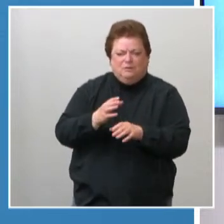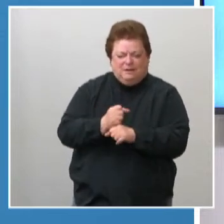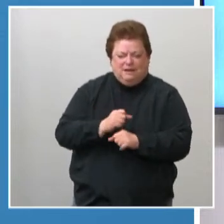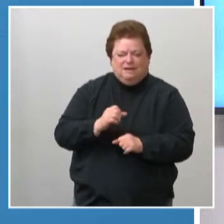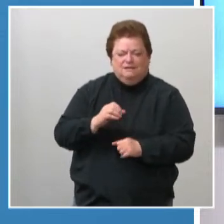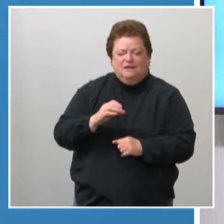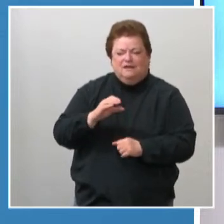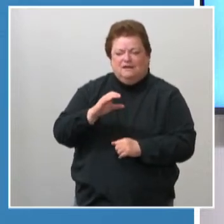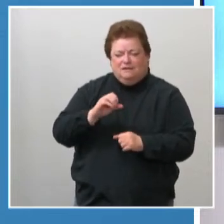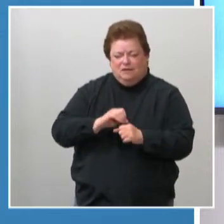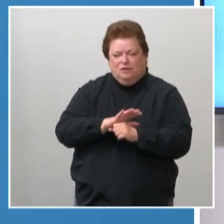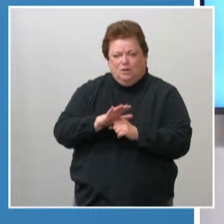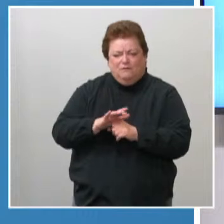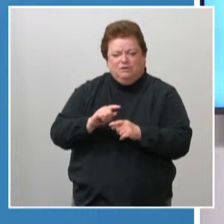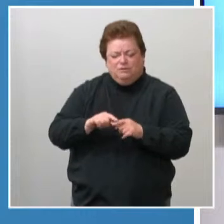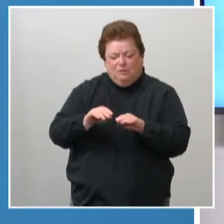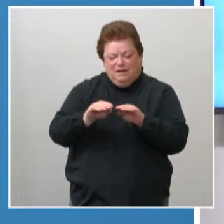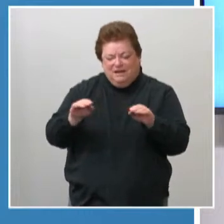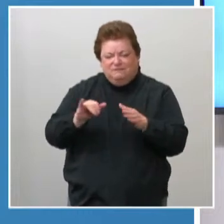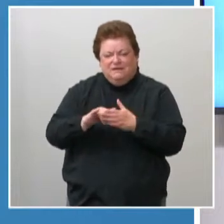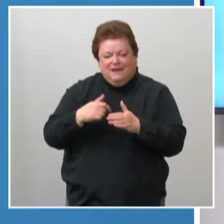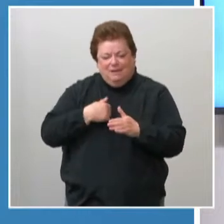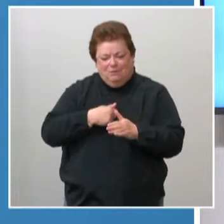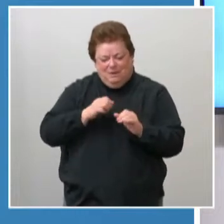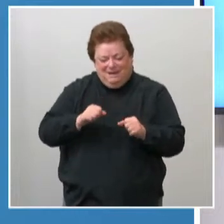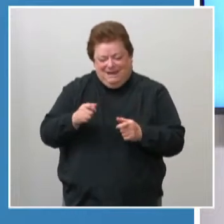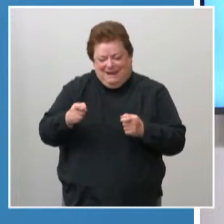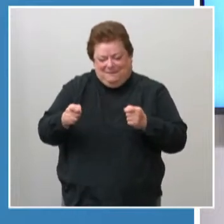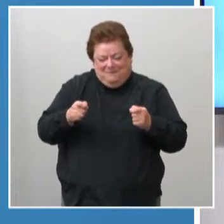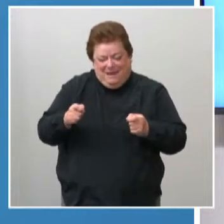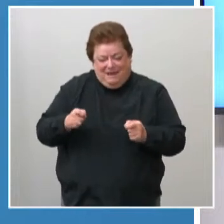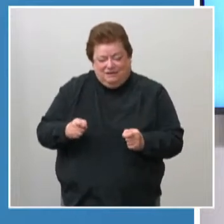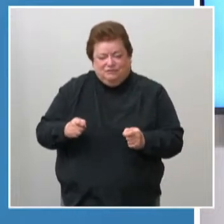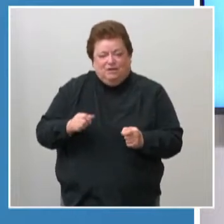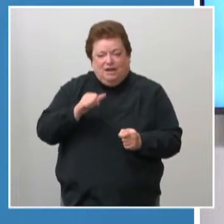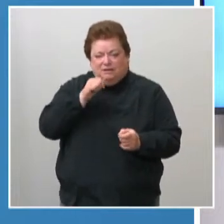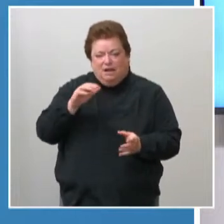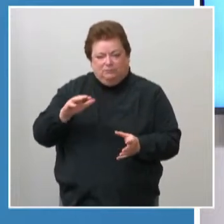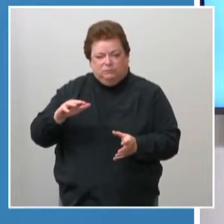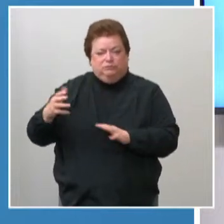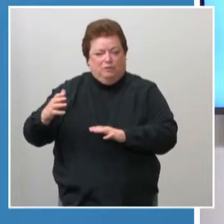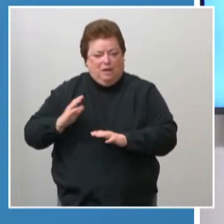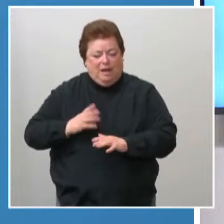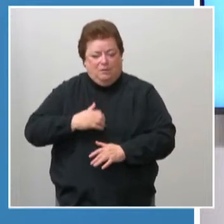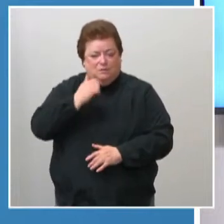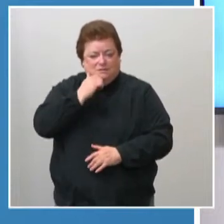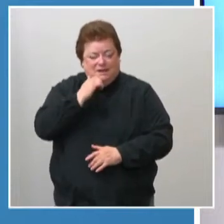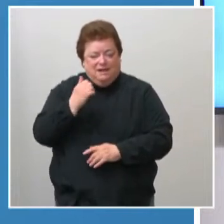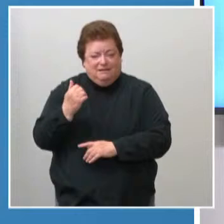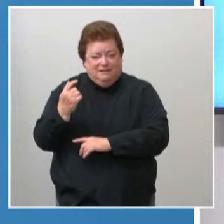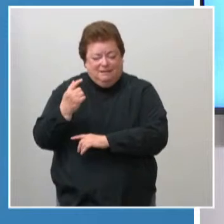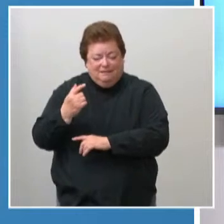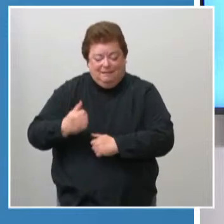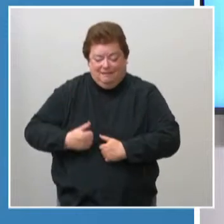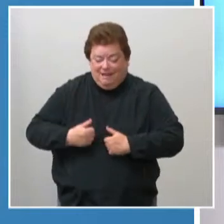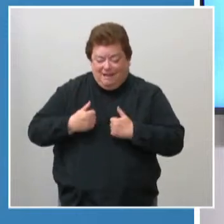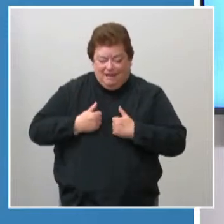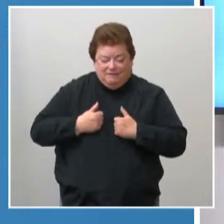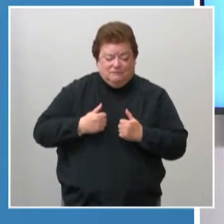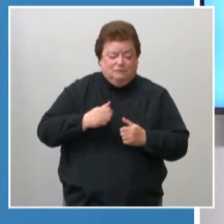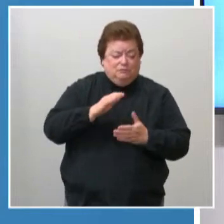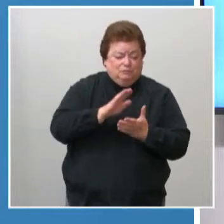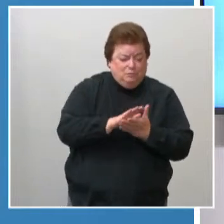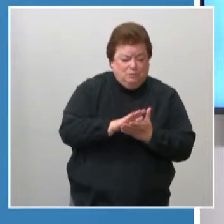COVID-19 to a level that is more manageable and less disruptive to our daily lives, our schools, our businesses, and